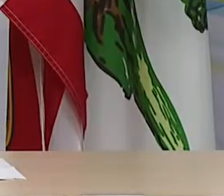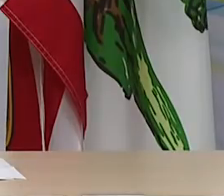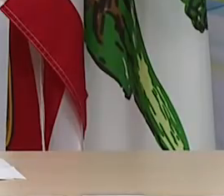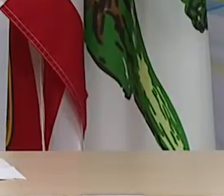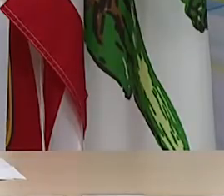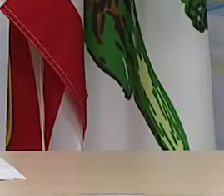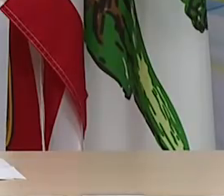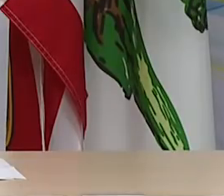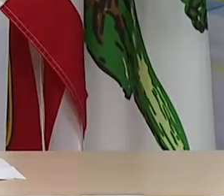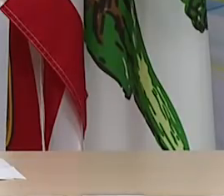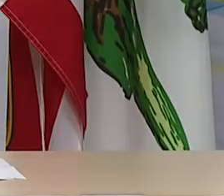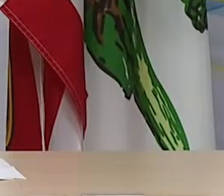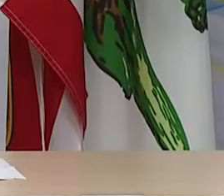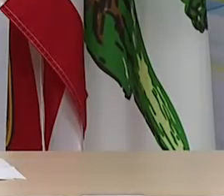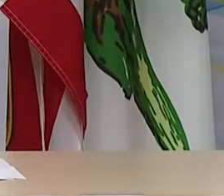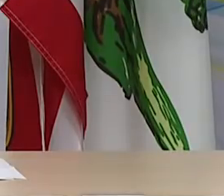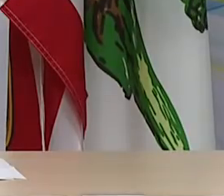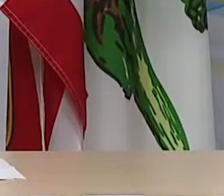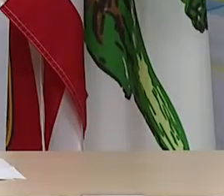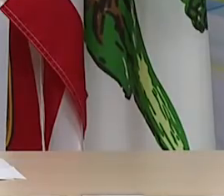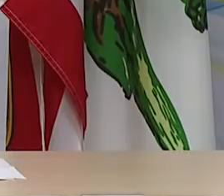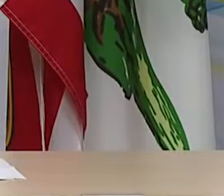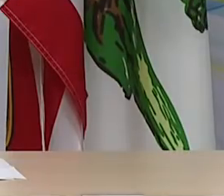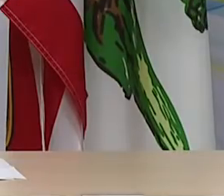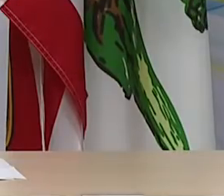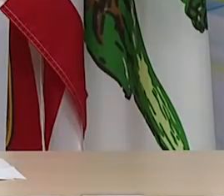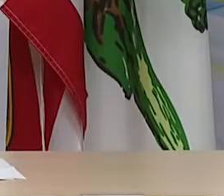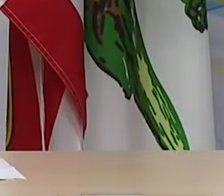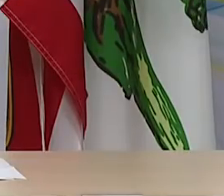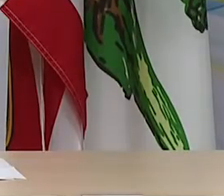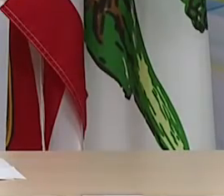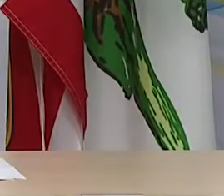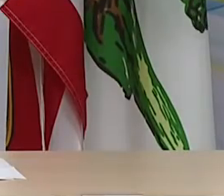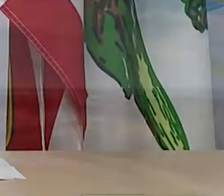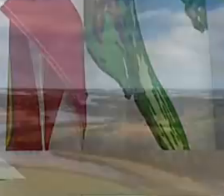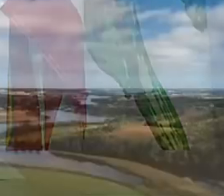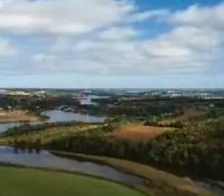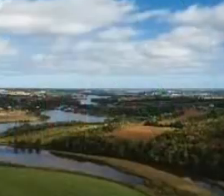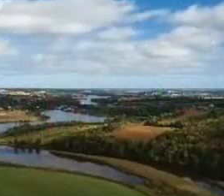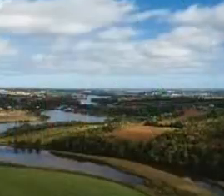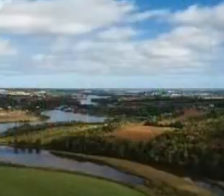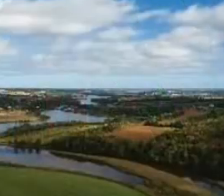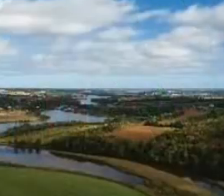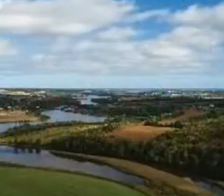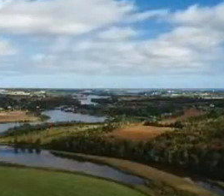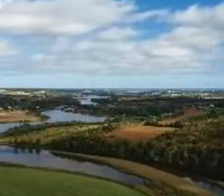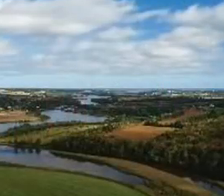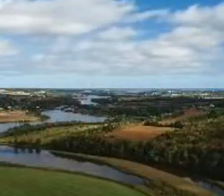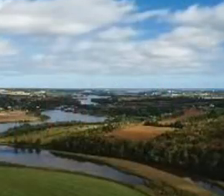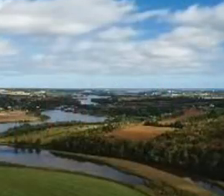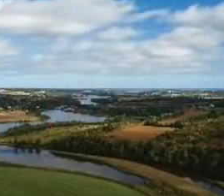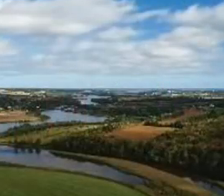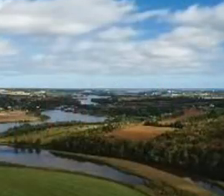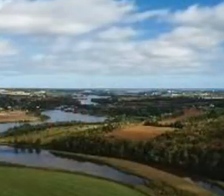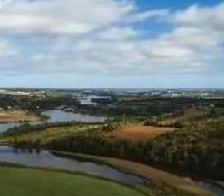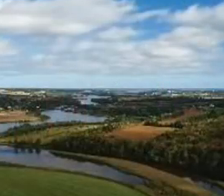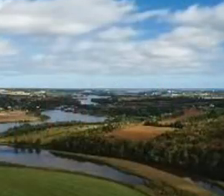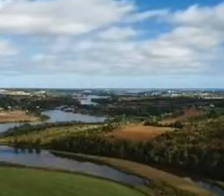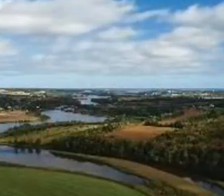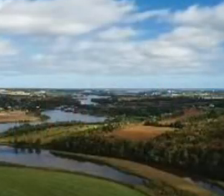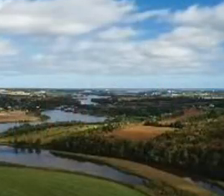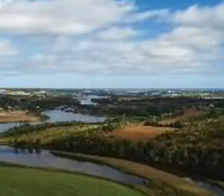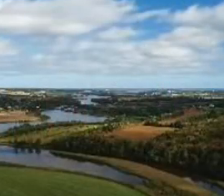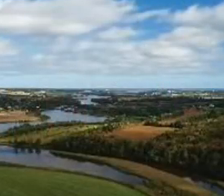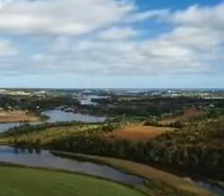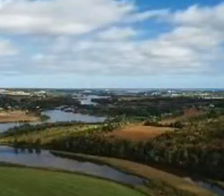and protecting the vulnerable, more population-based approaches. So I'm going to turn it over